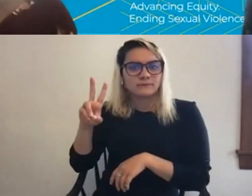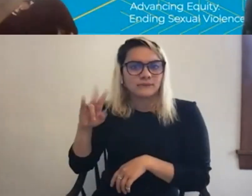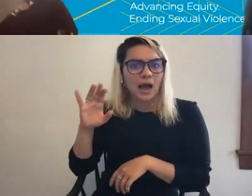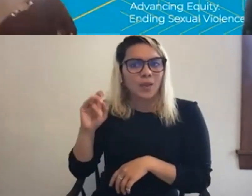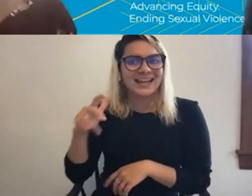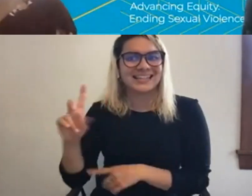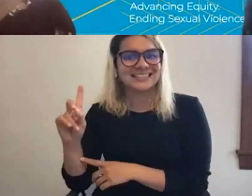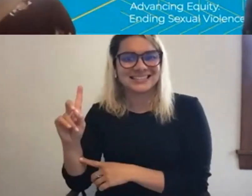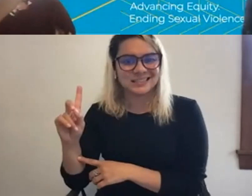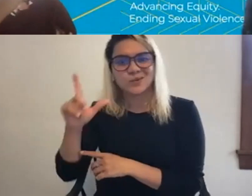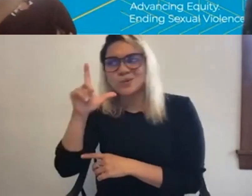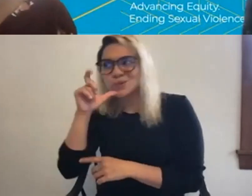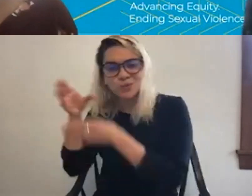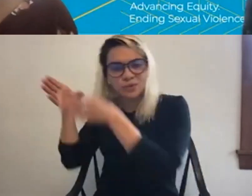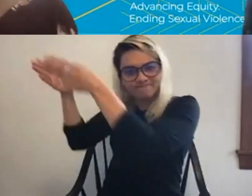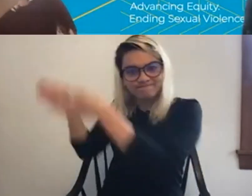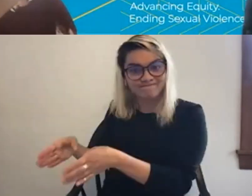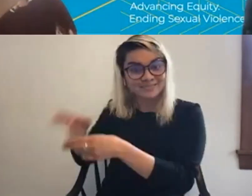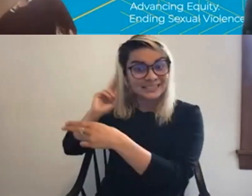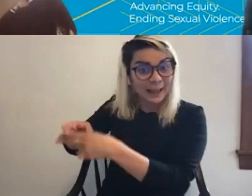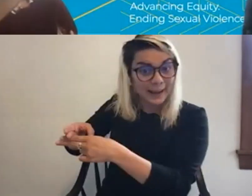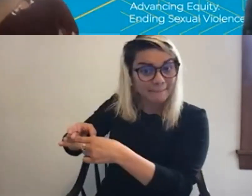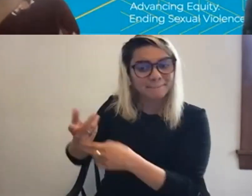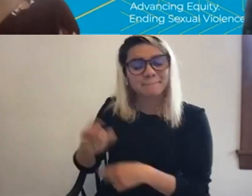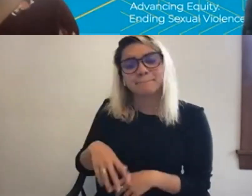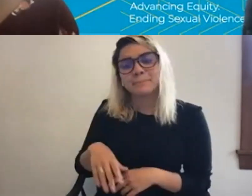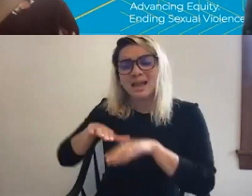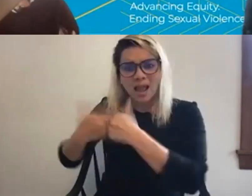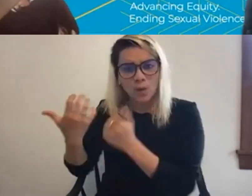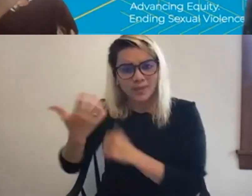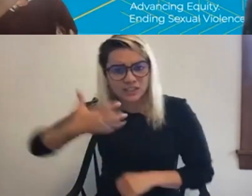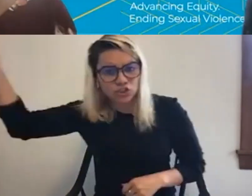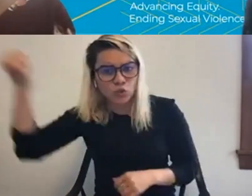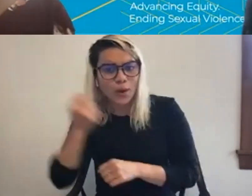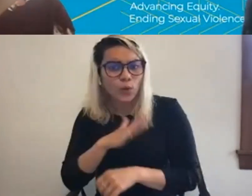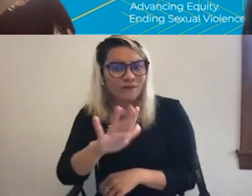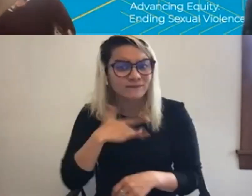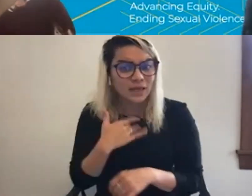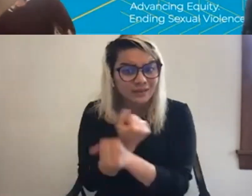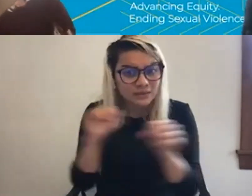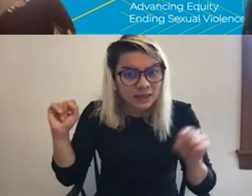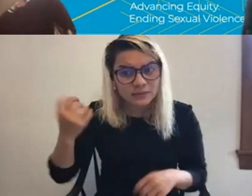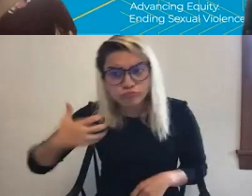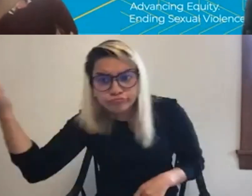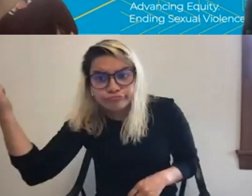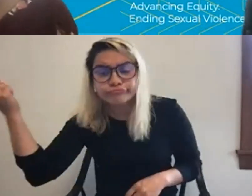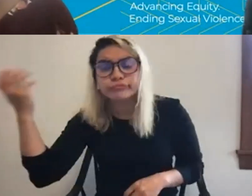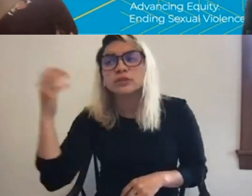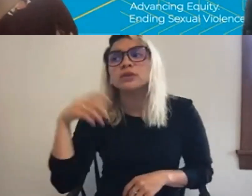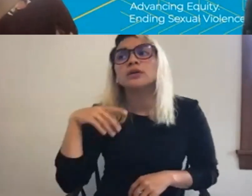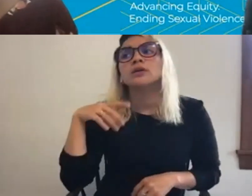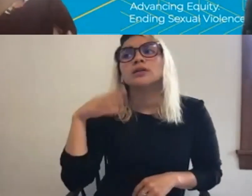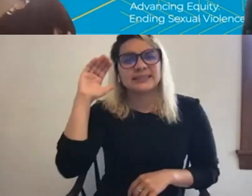who the assailant and how they took that from you. Also, it sounds like that there were members of